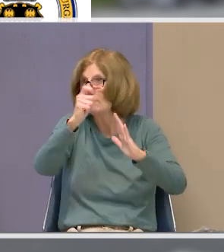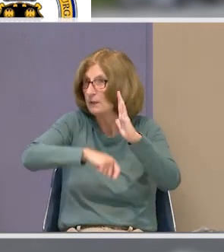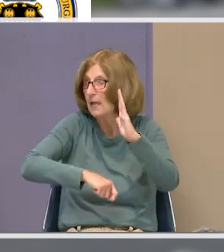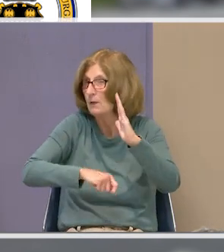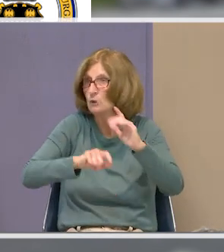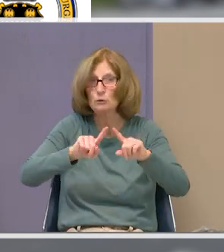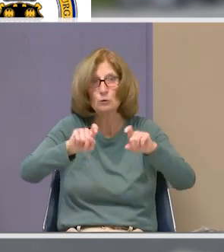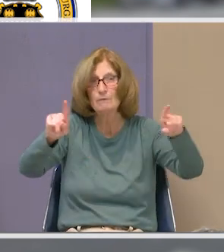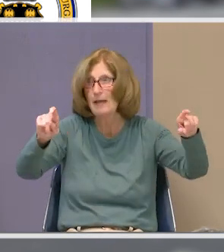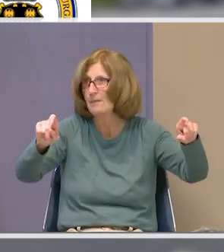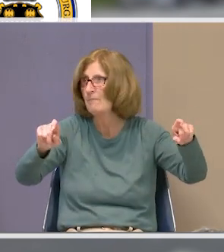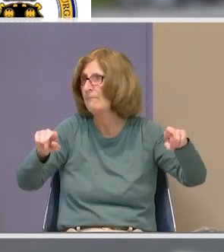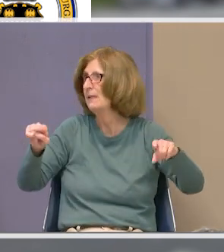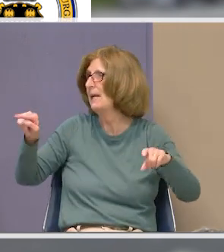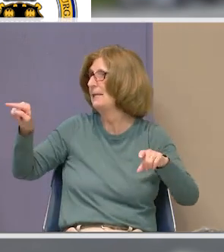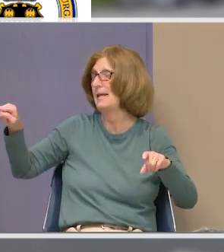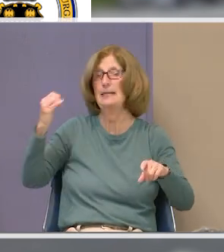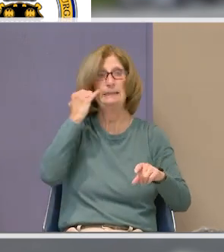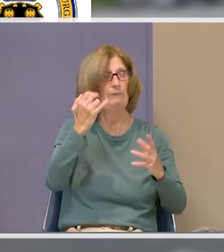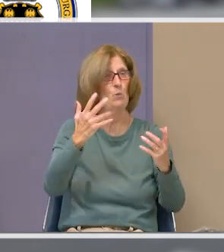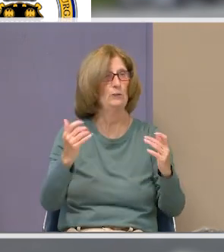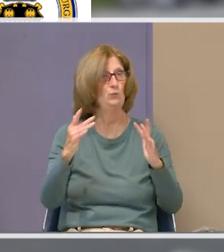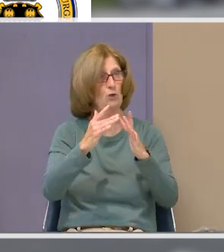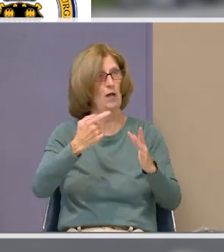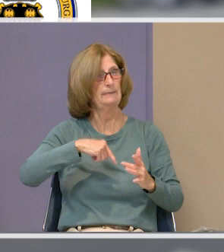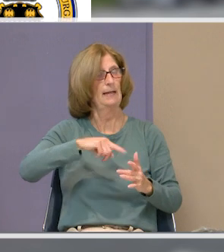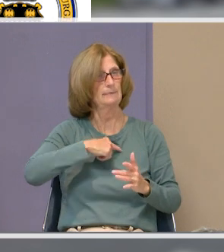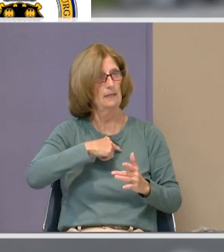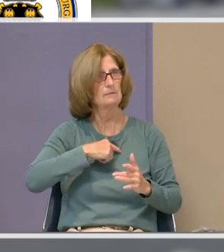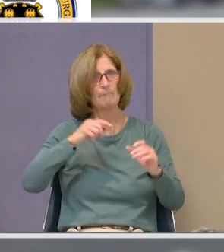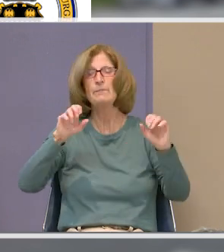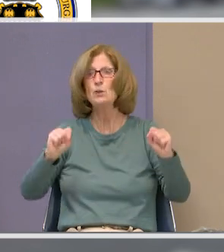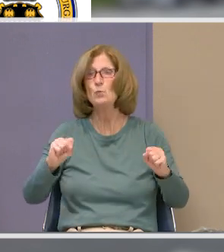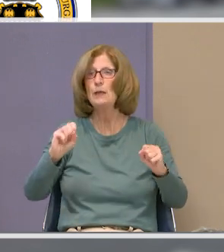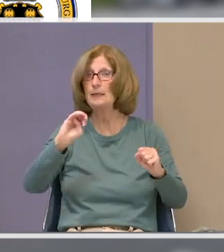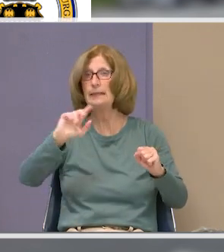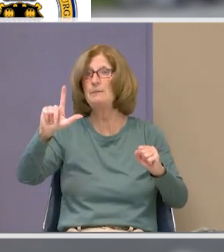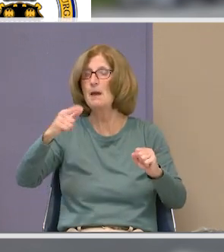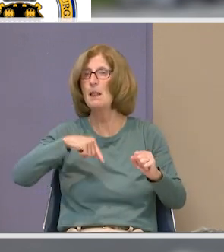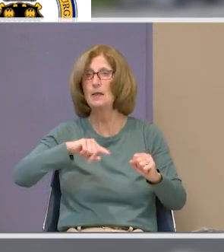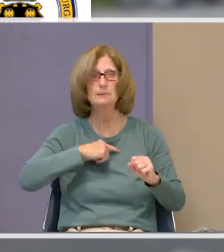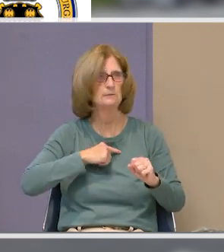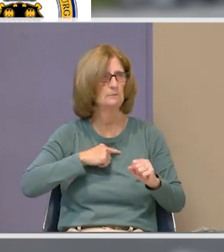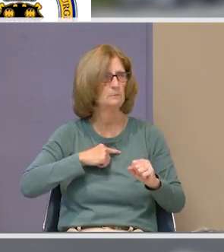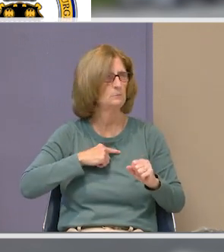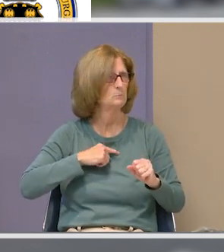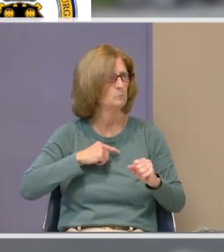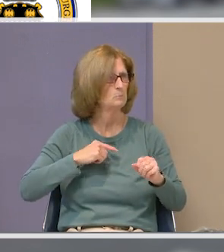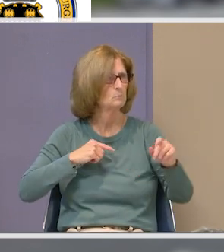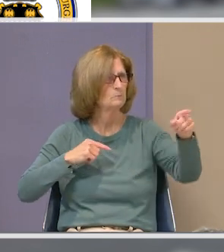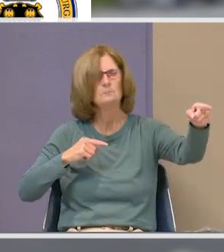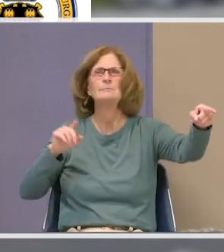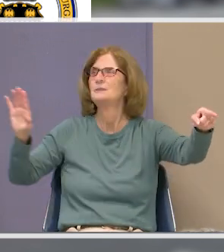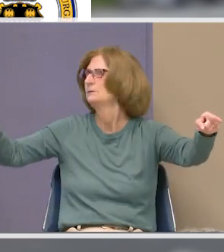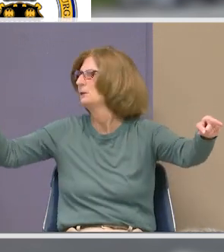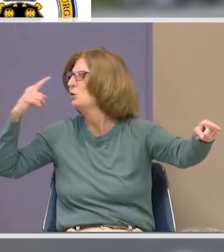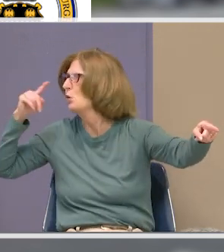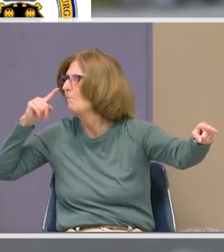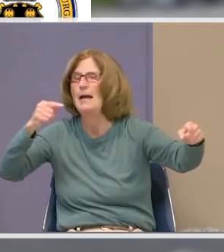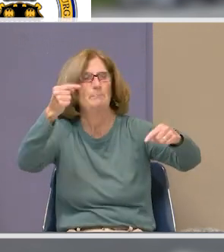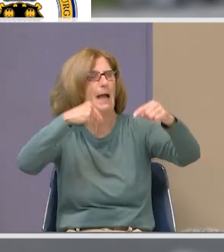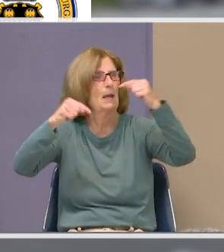then this is the email to reach out if you would like to contact us. Can you put it back? Oh,